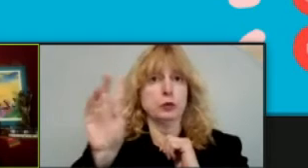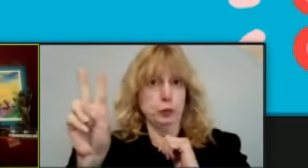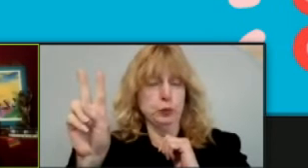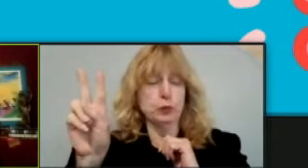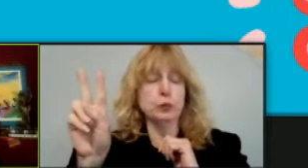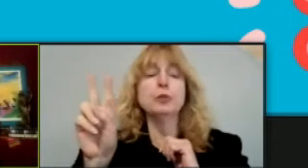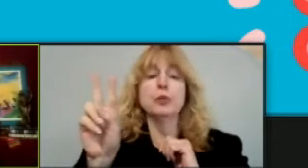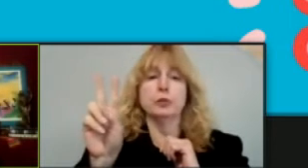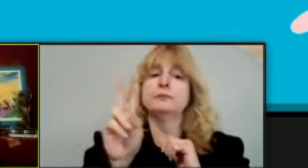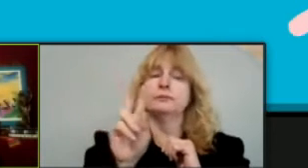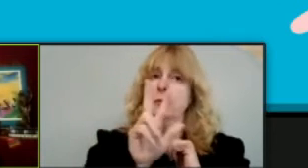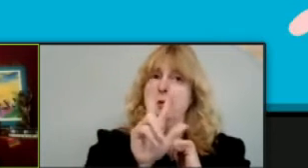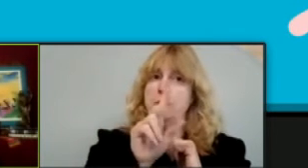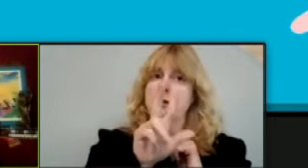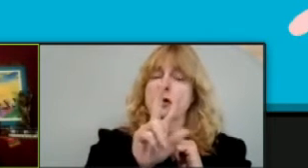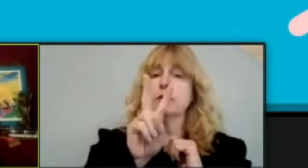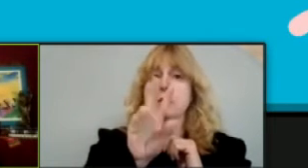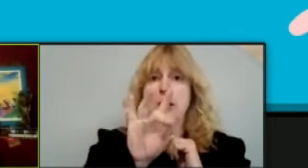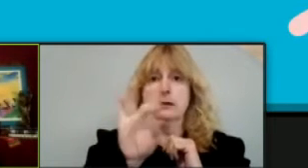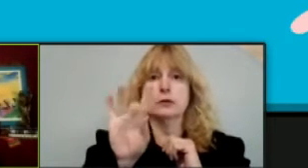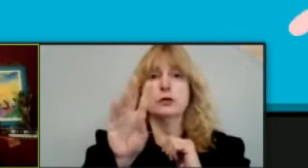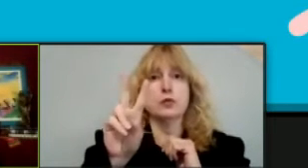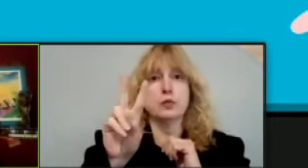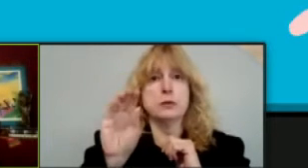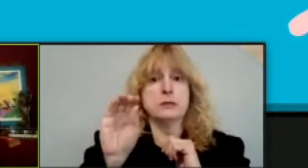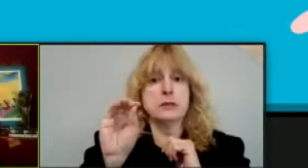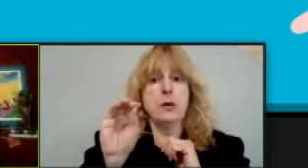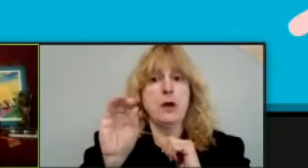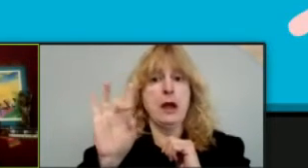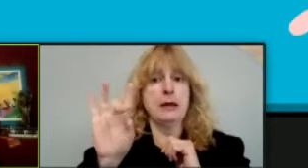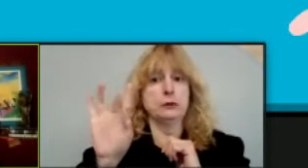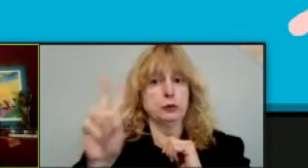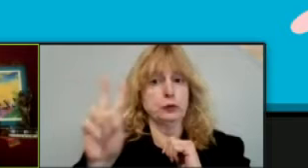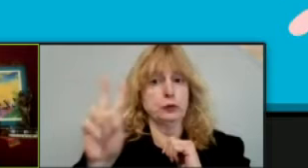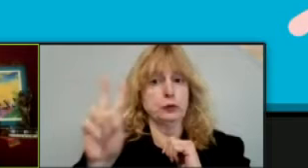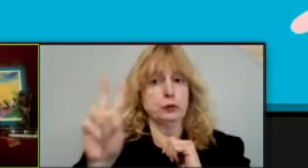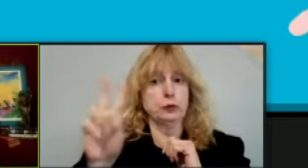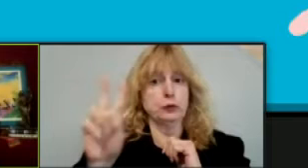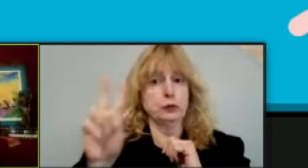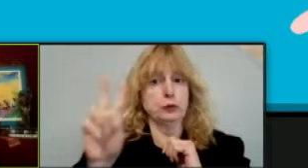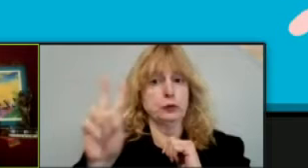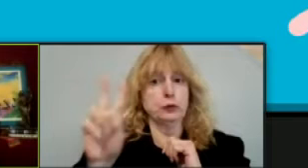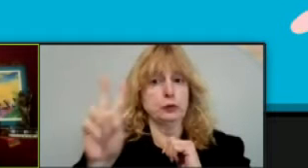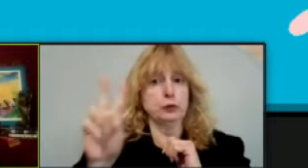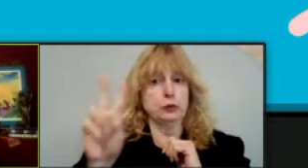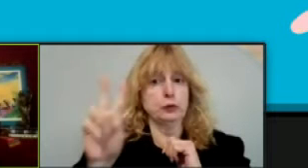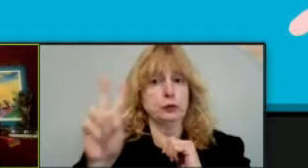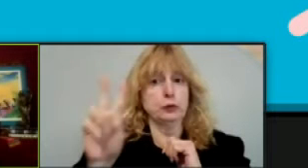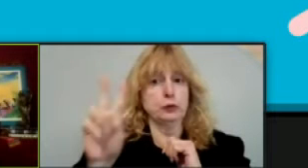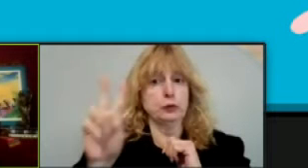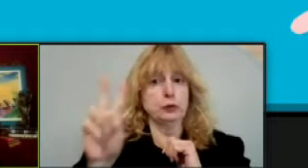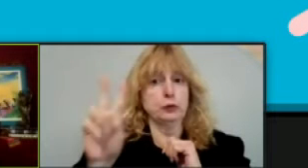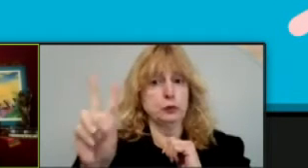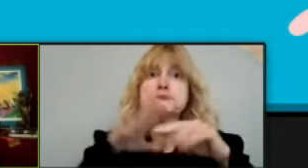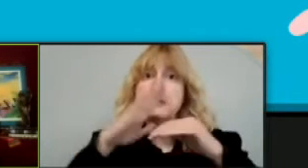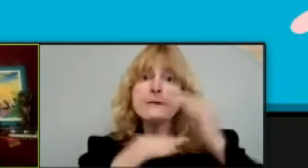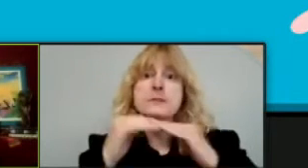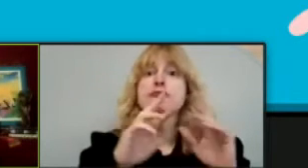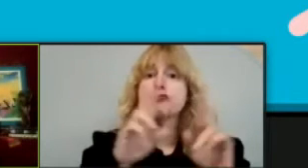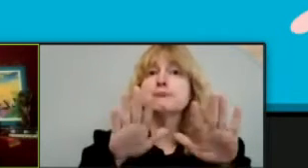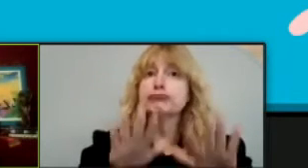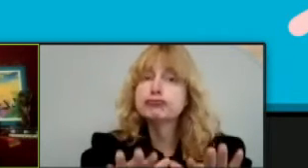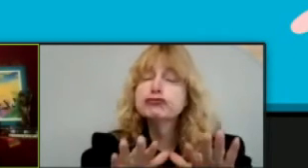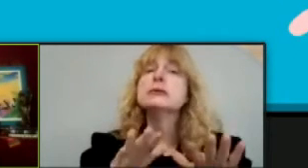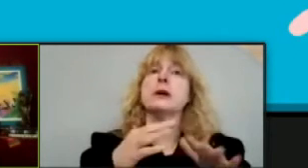313-288-2082. We really would love to hear from you. Please get settled. We have some more information, and I'll be right back with you